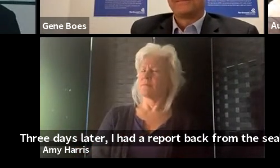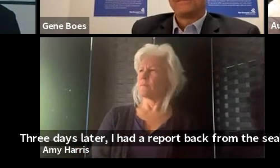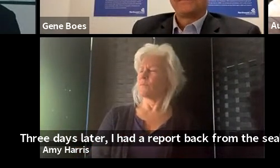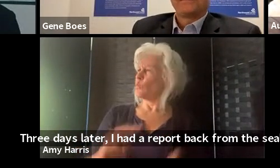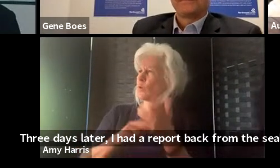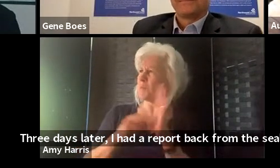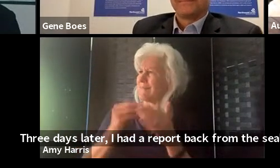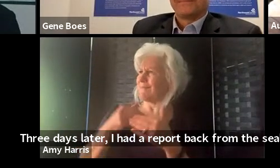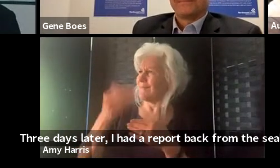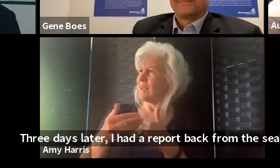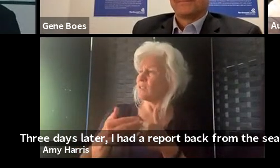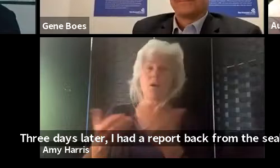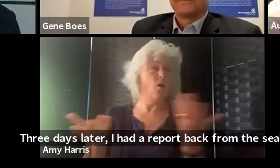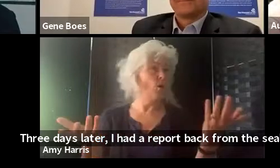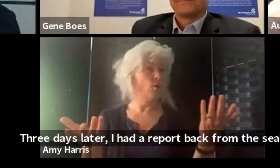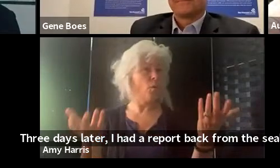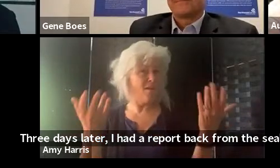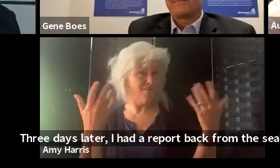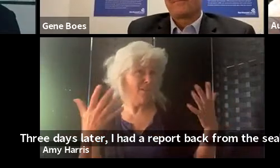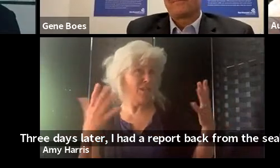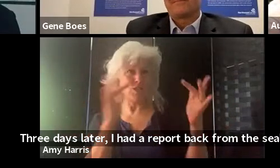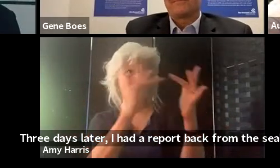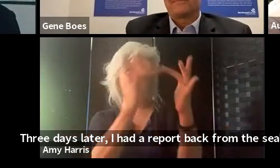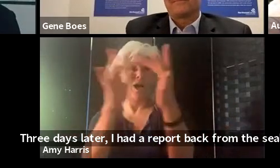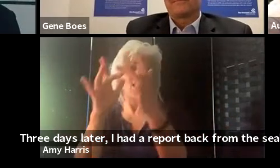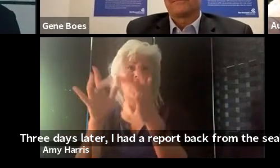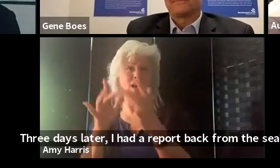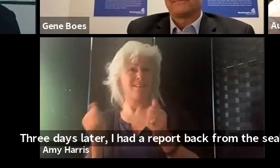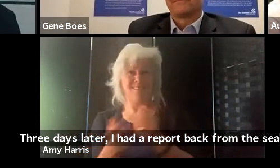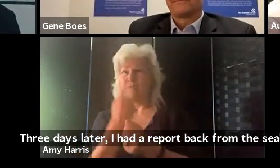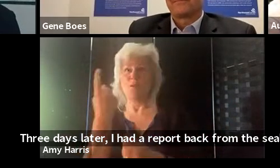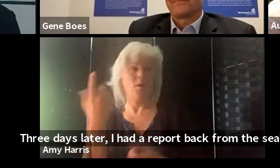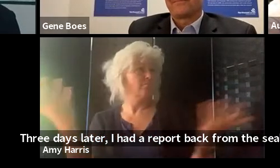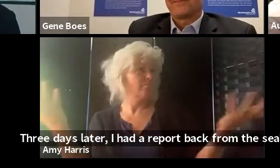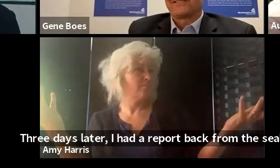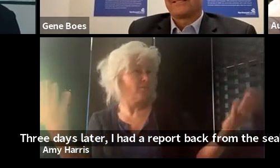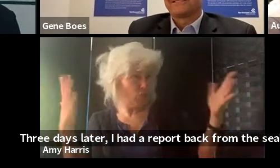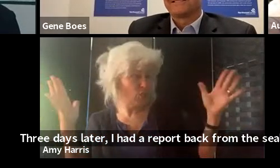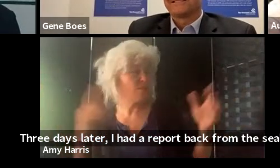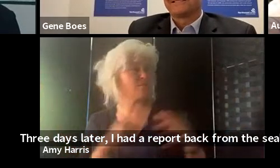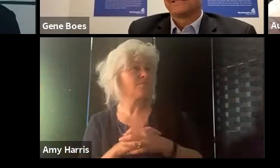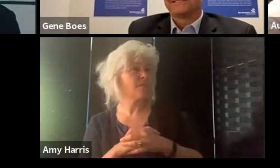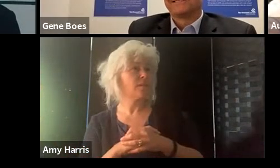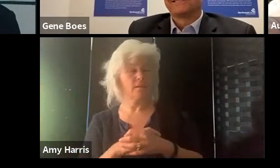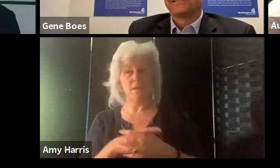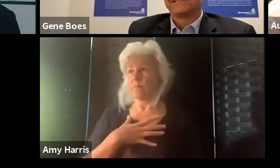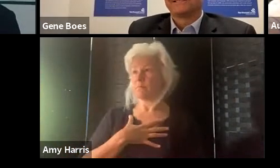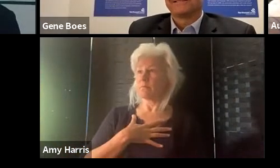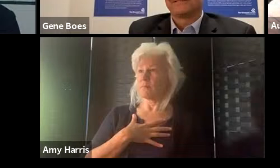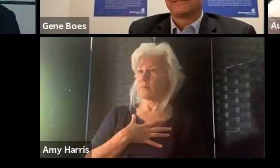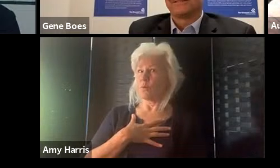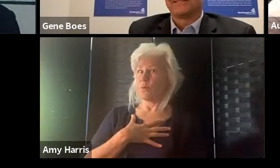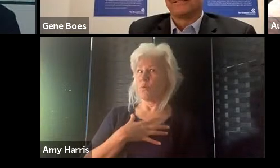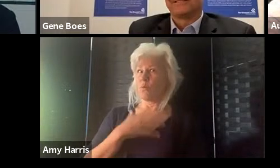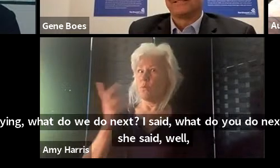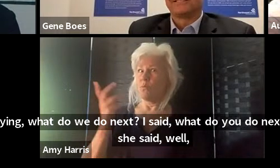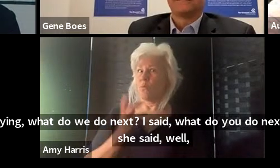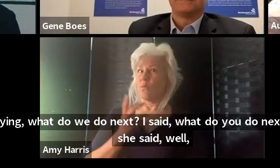next? She said, well, we've contacted every legislator. And I thought to myself,